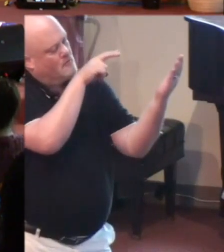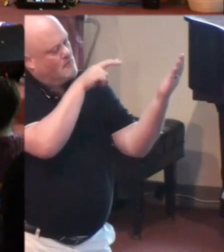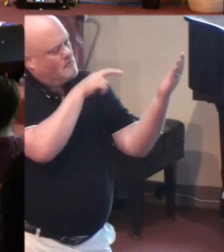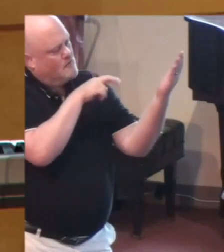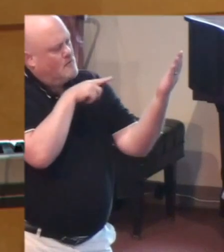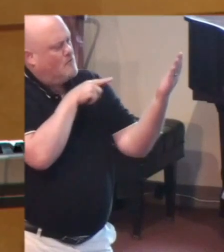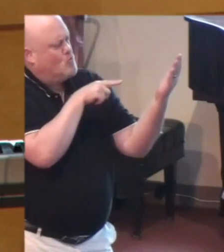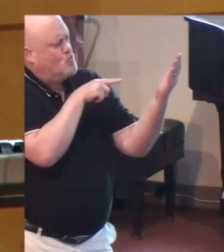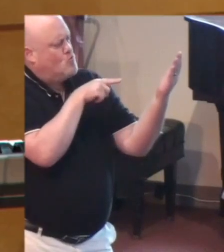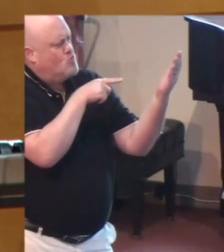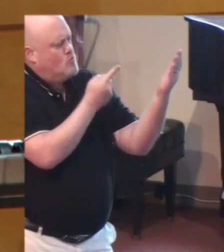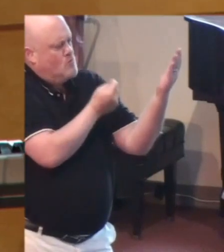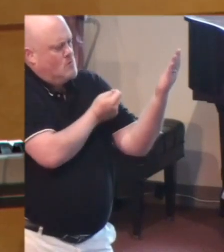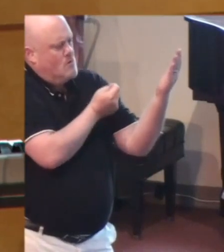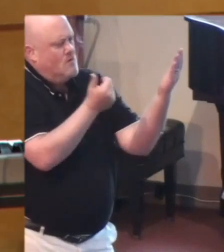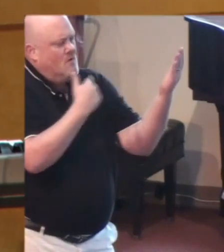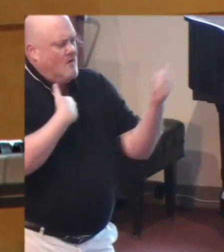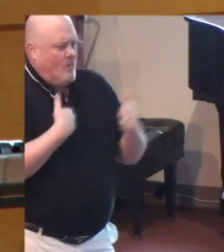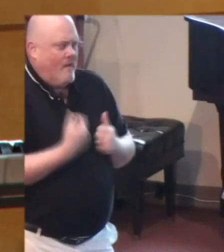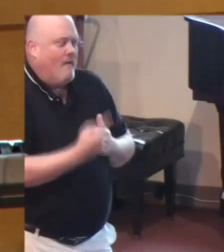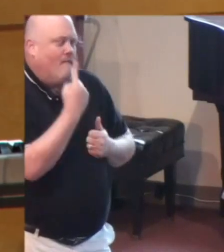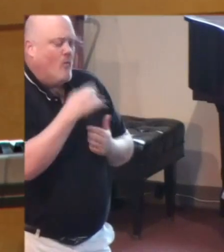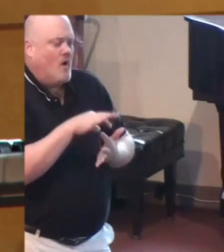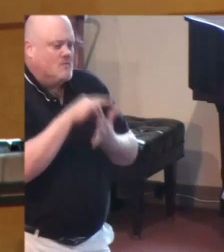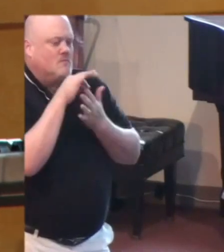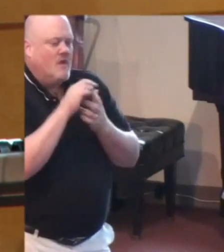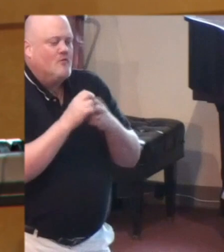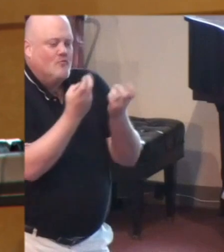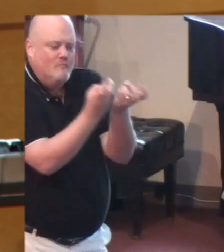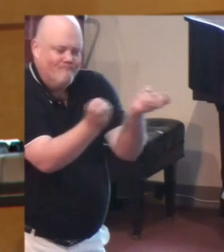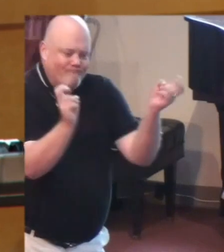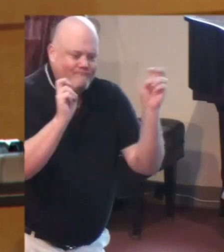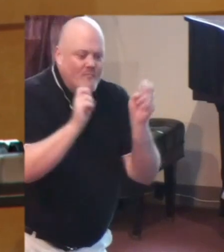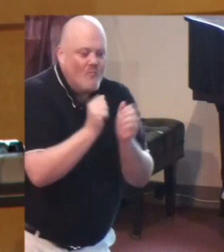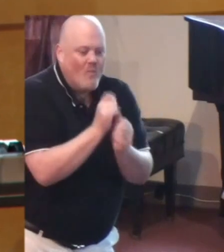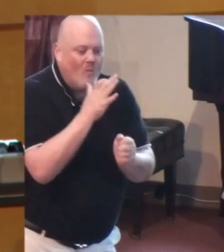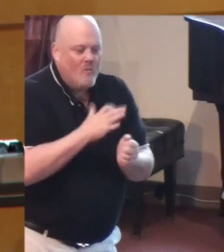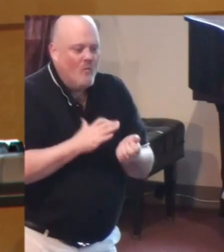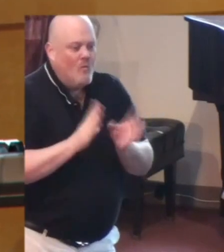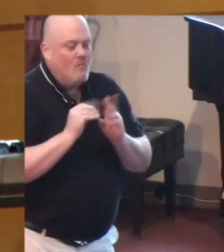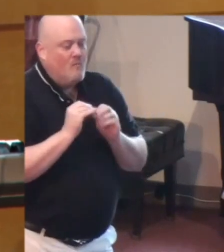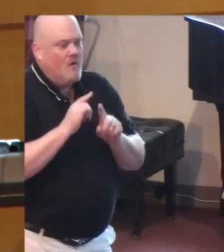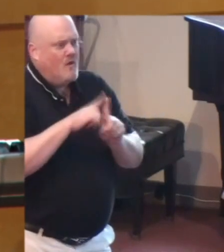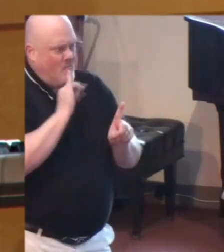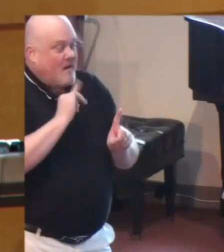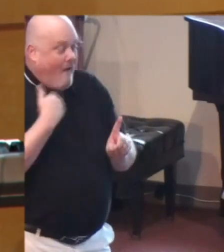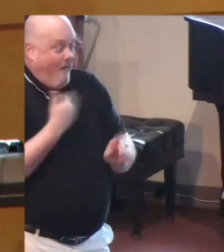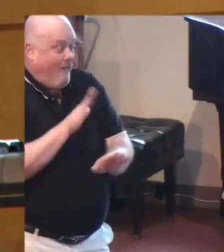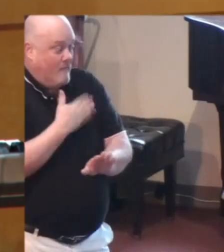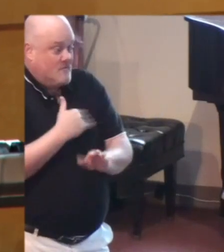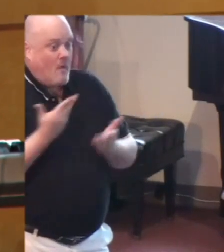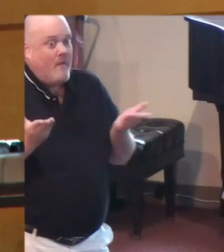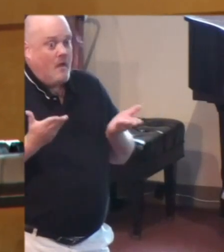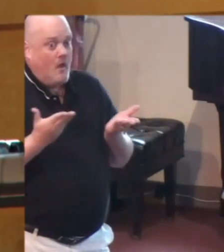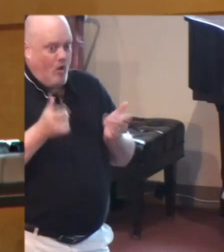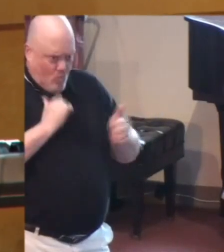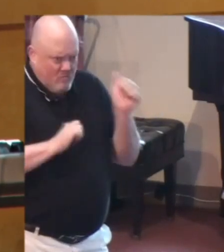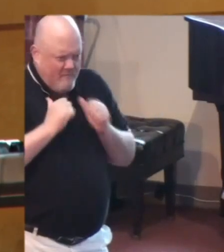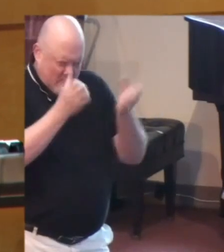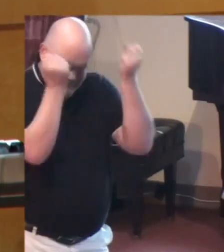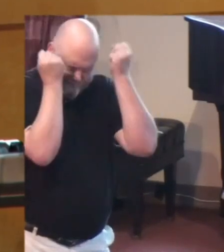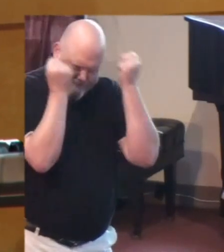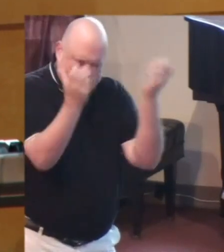of our favorite special ones for the ladies this weekend. And so, although I have sung it in this church, we have performed it in this church many